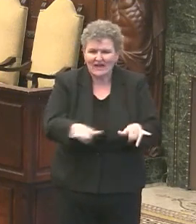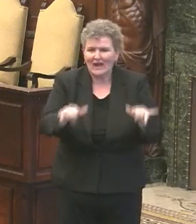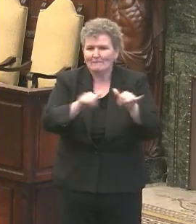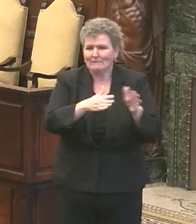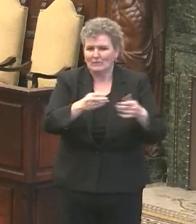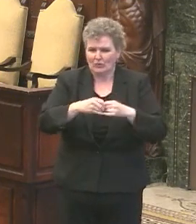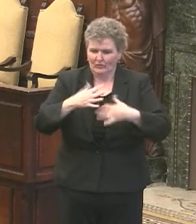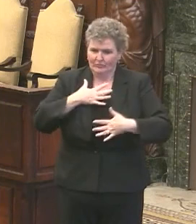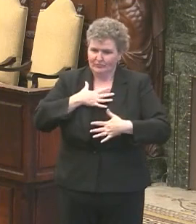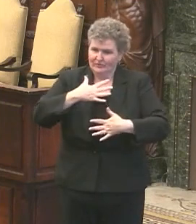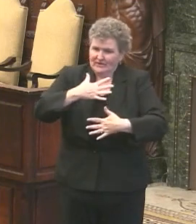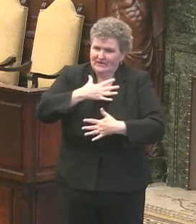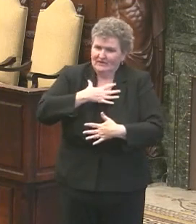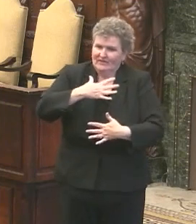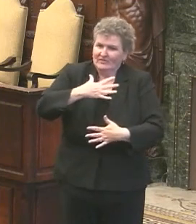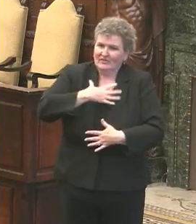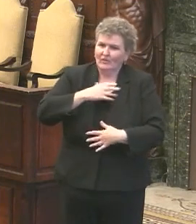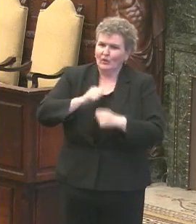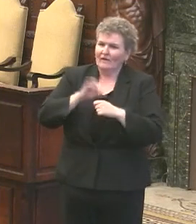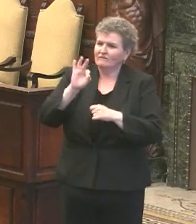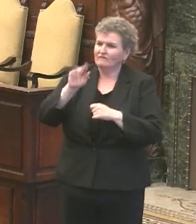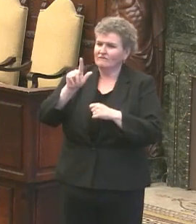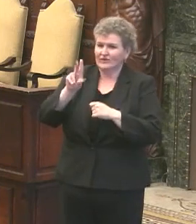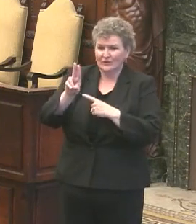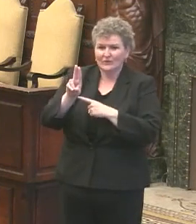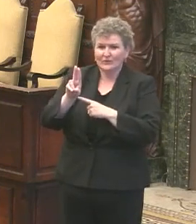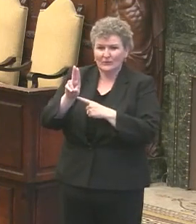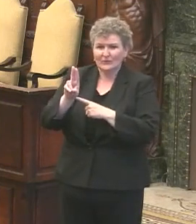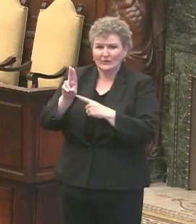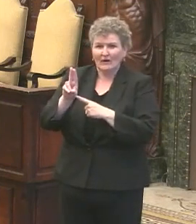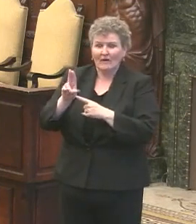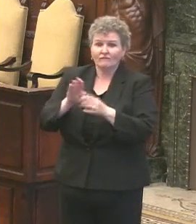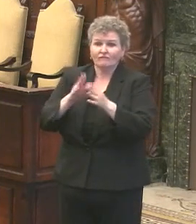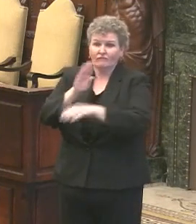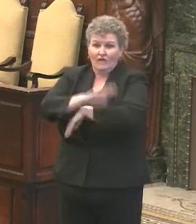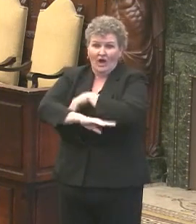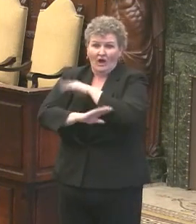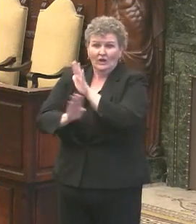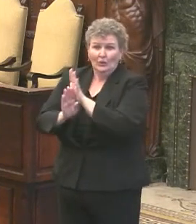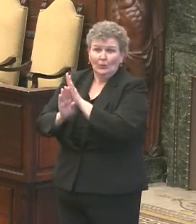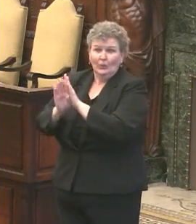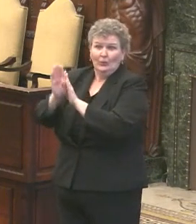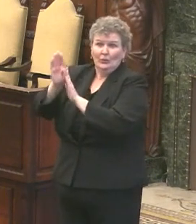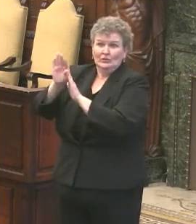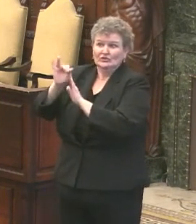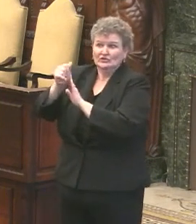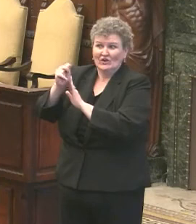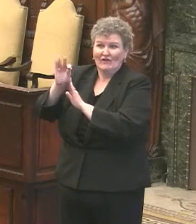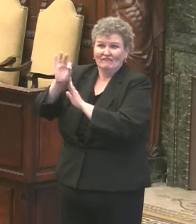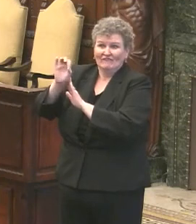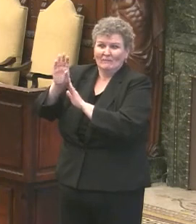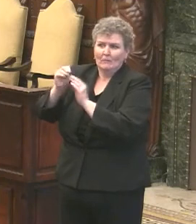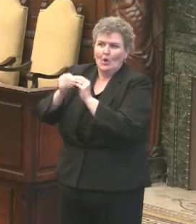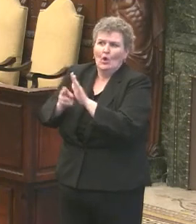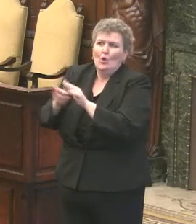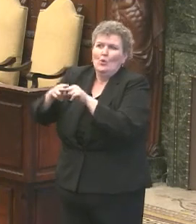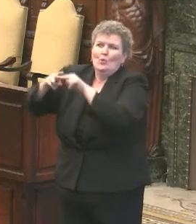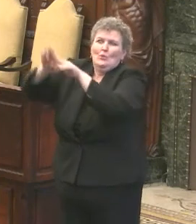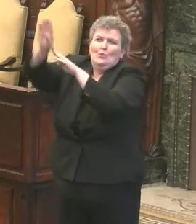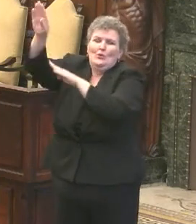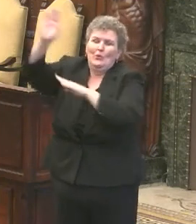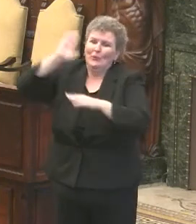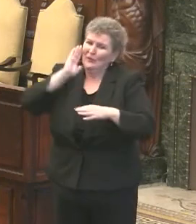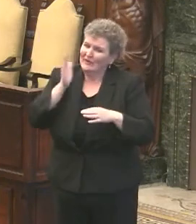like influenza that rise throughout the fall and peak typically in January or February. With that in mind, we